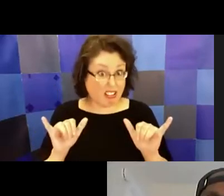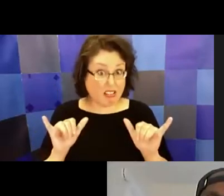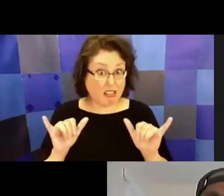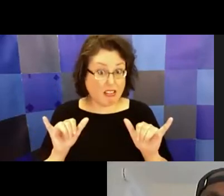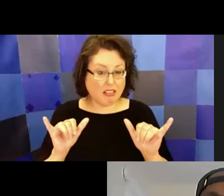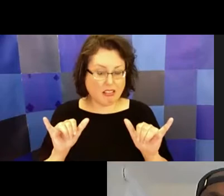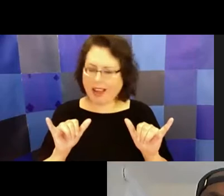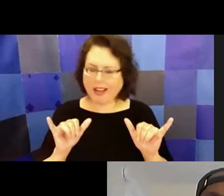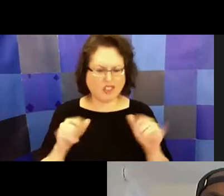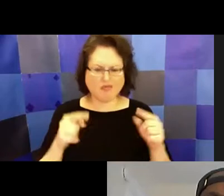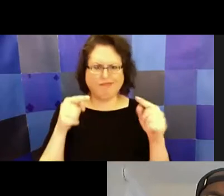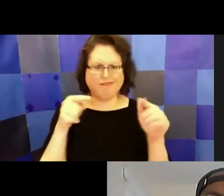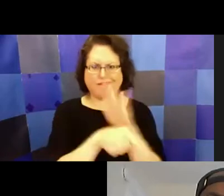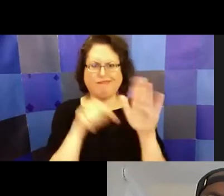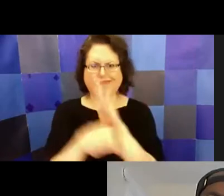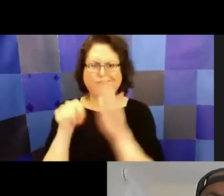slaughtering one another